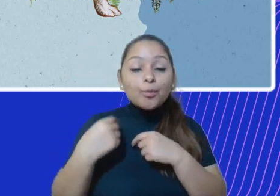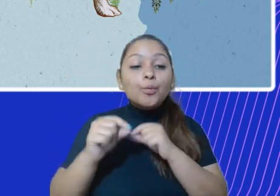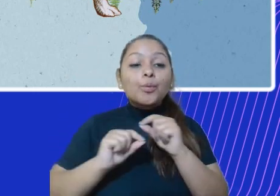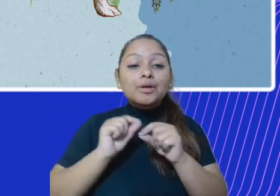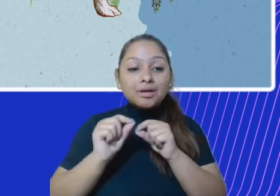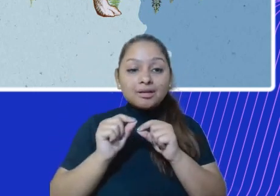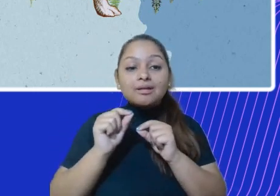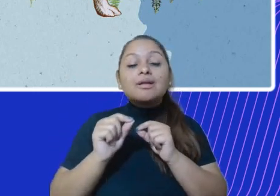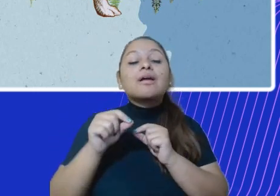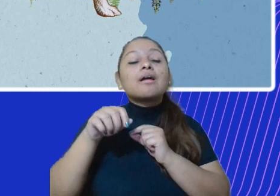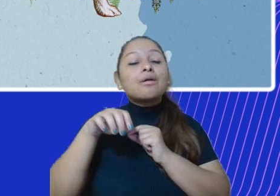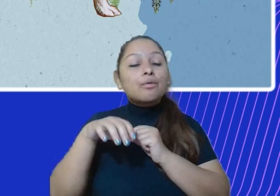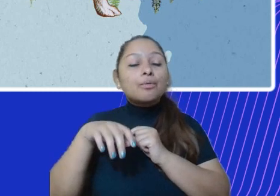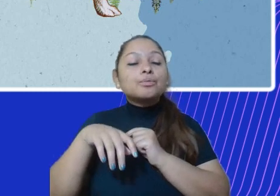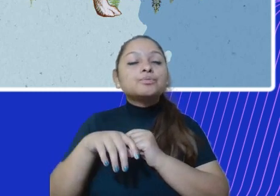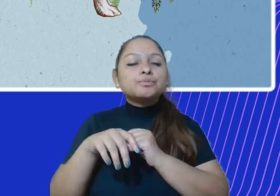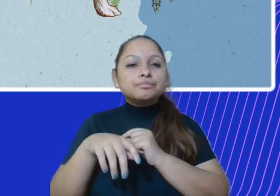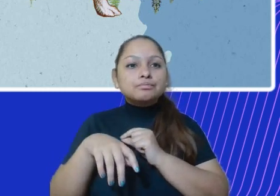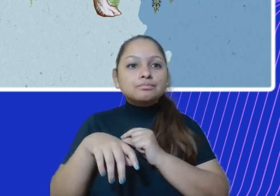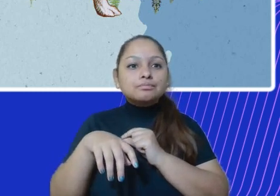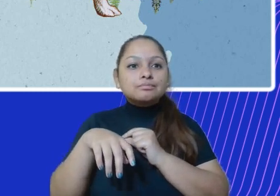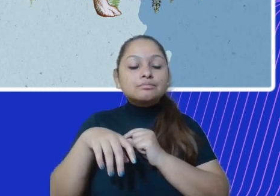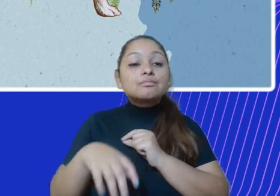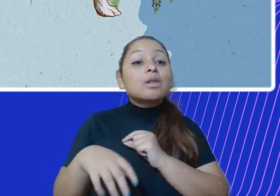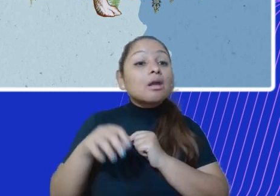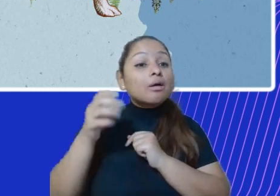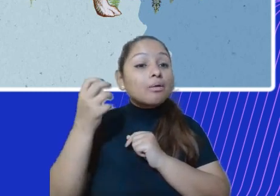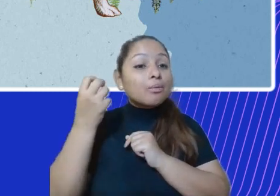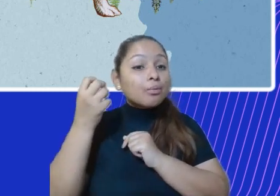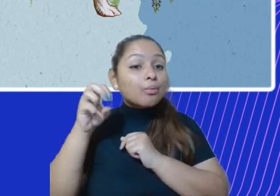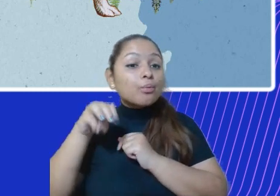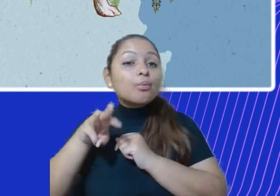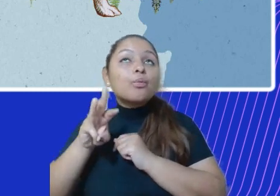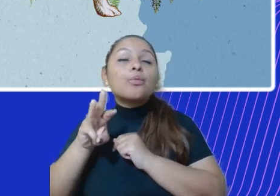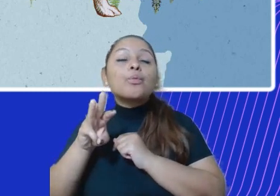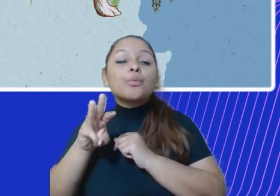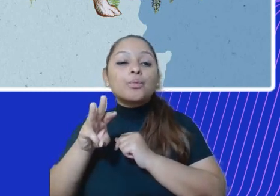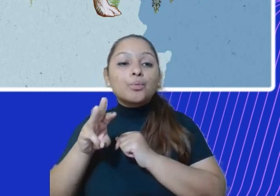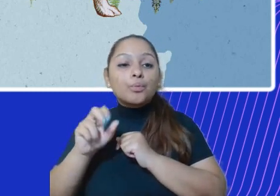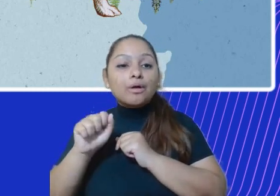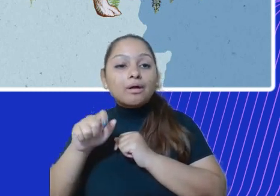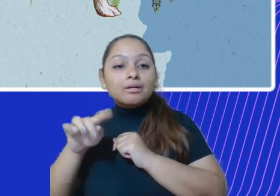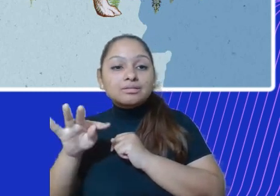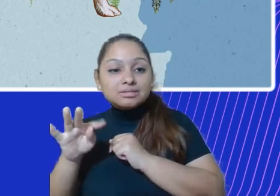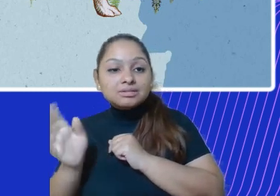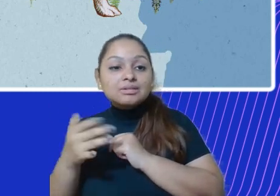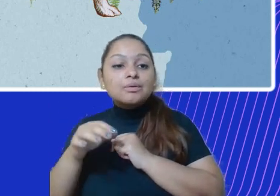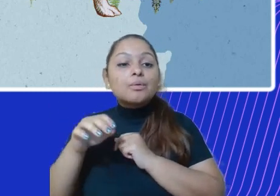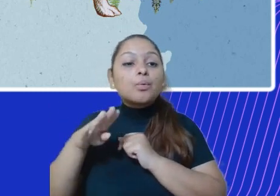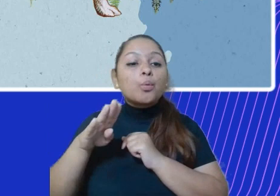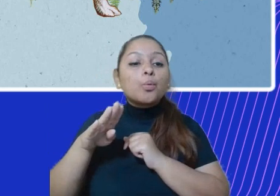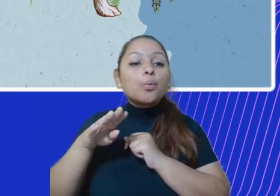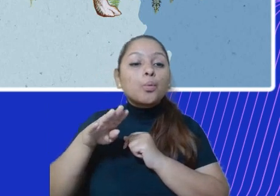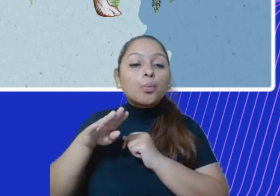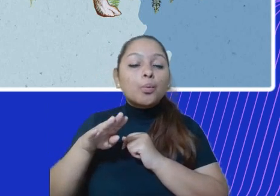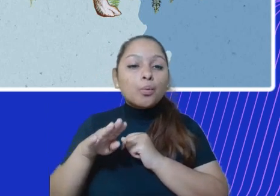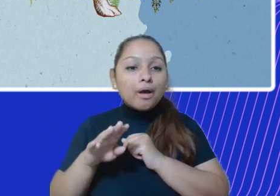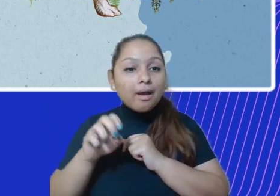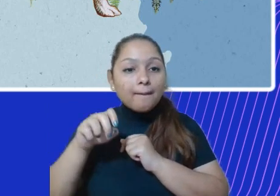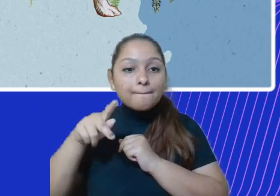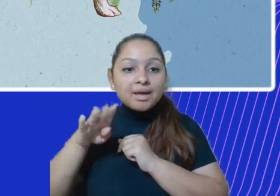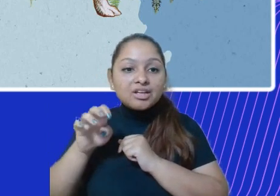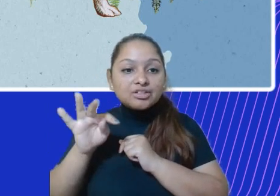White Rabbit, and what we do there is all the time think of this future perspective. We carry out studies,